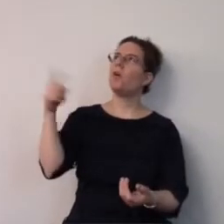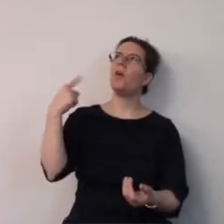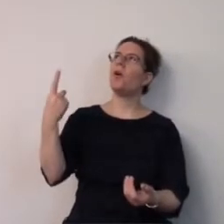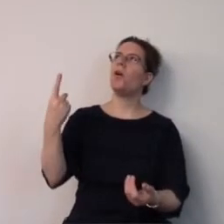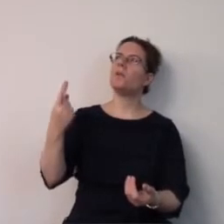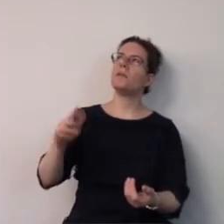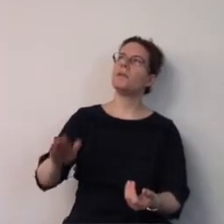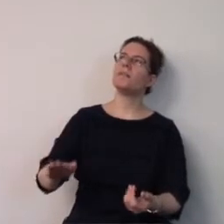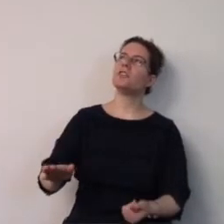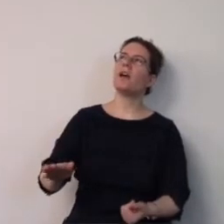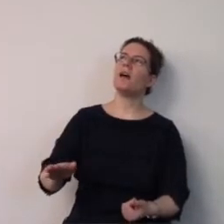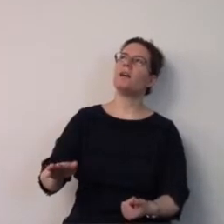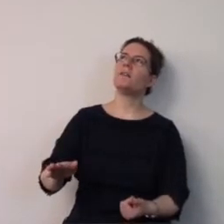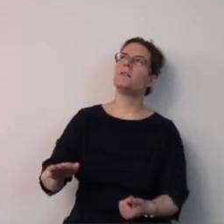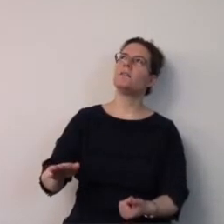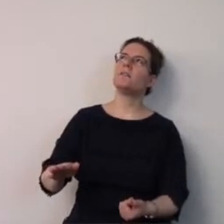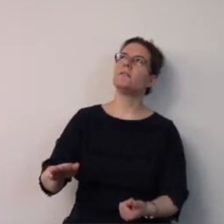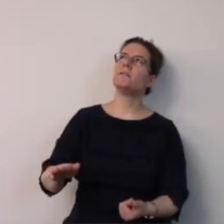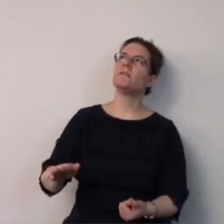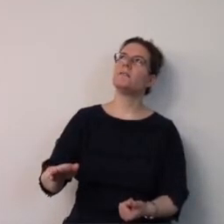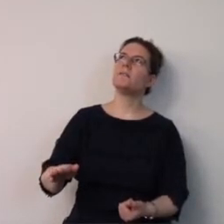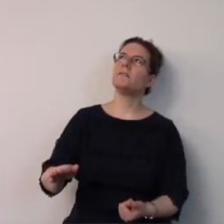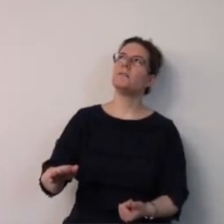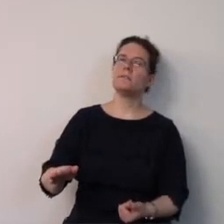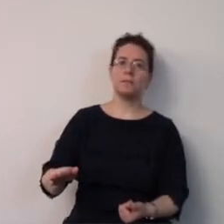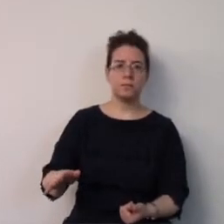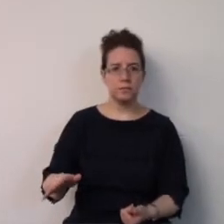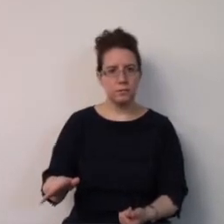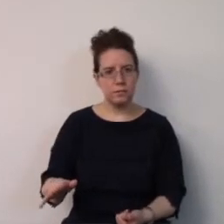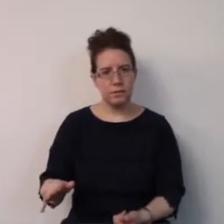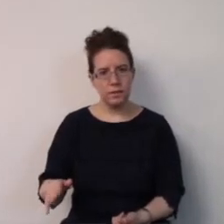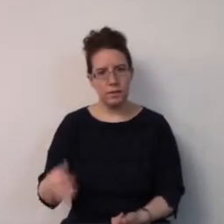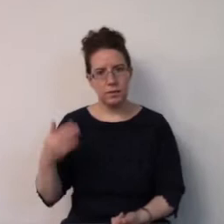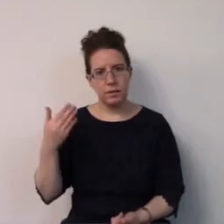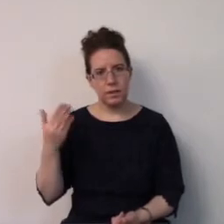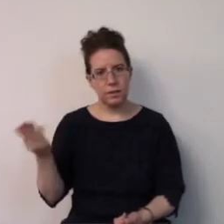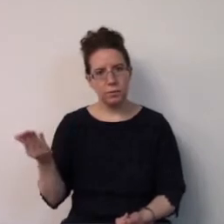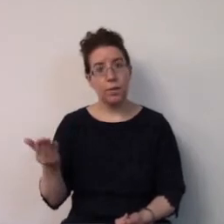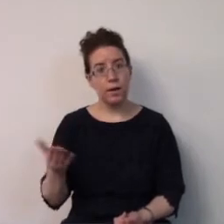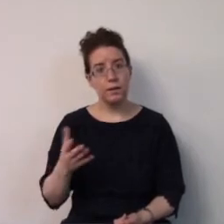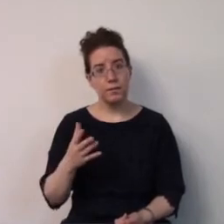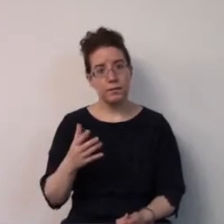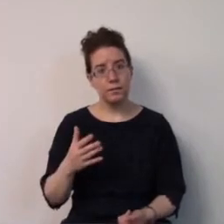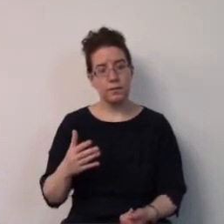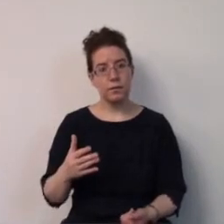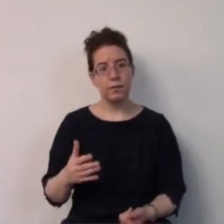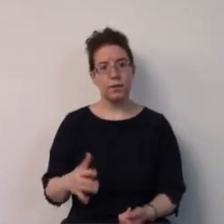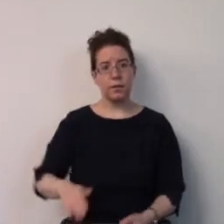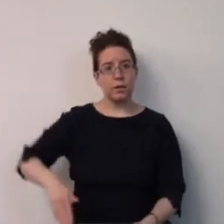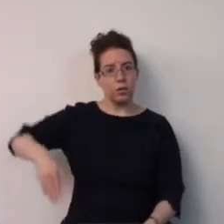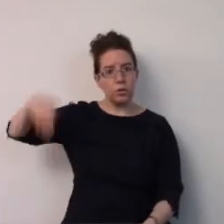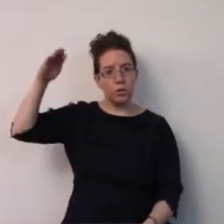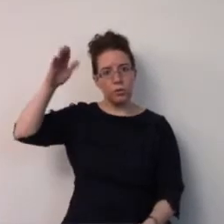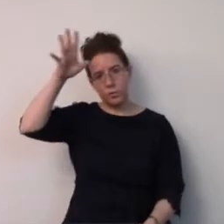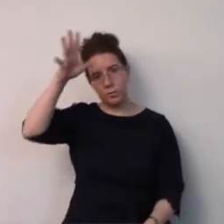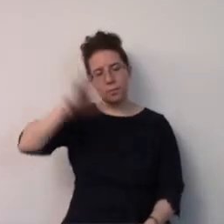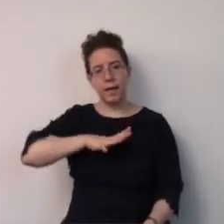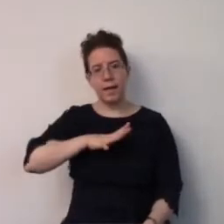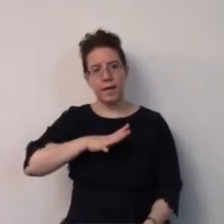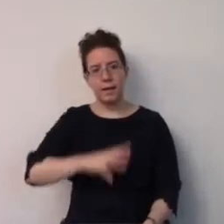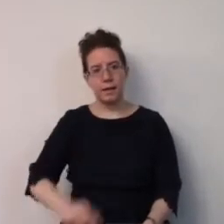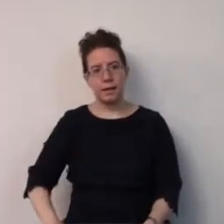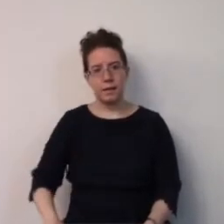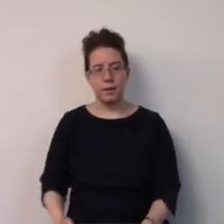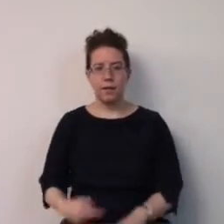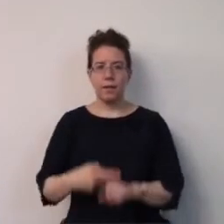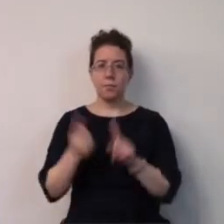don't know how to lead these people. Okay. "And thy servant is in the midst of thy people, which thou hast chosen, a great